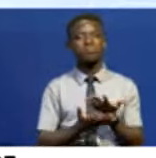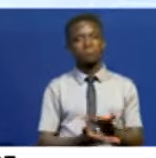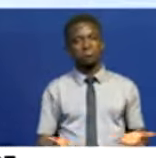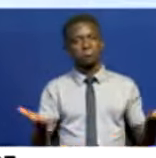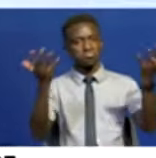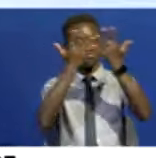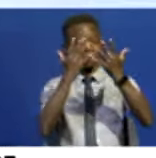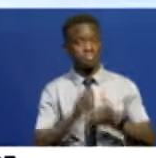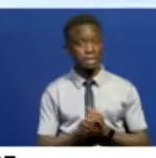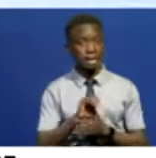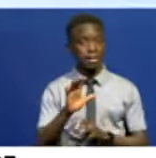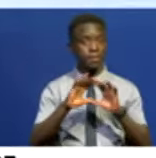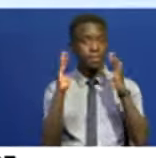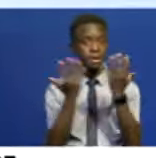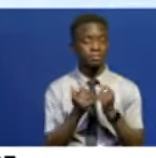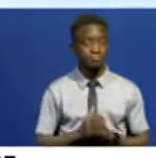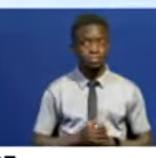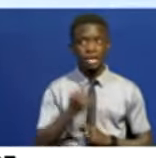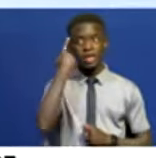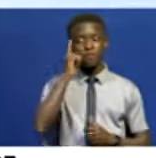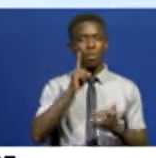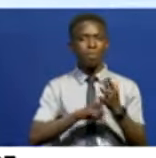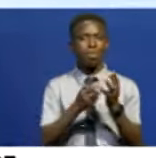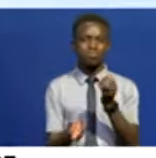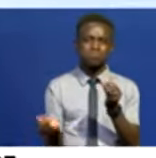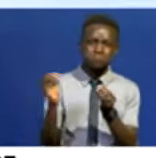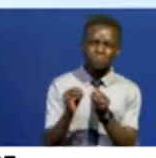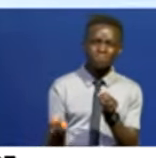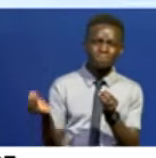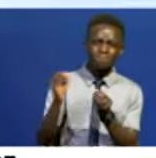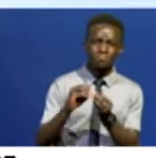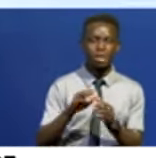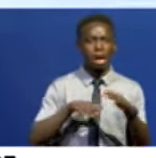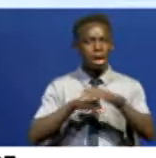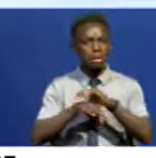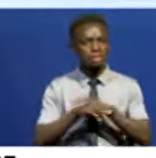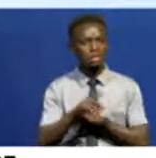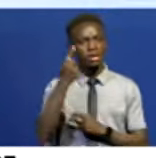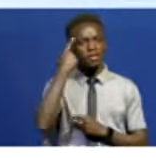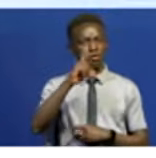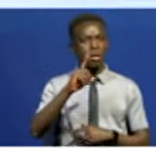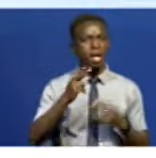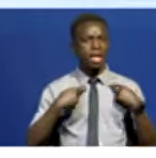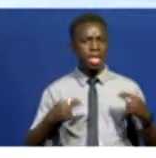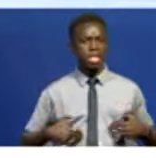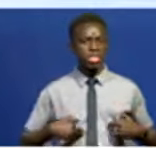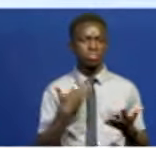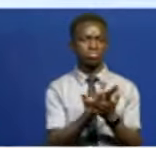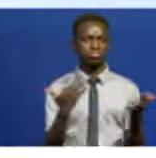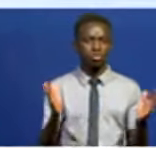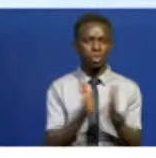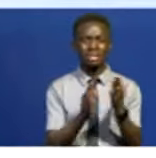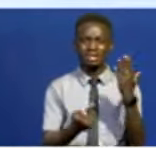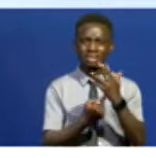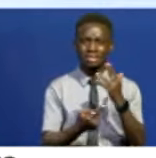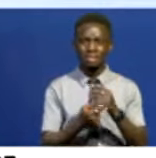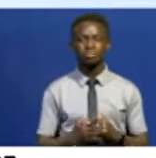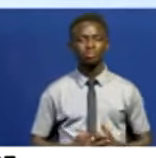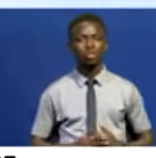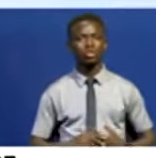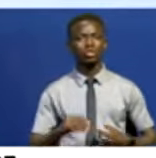Infrastructuring local manufacturing for increased access and affordability of health products and technologies, job creation and